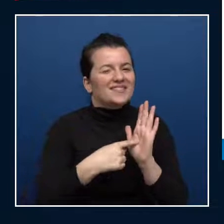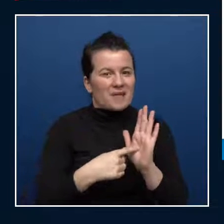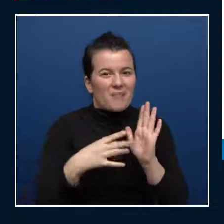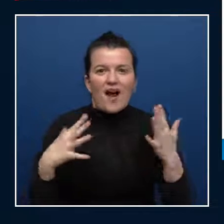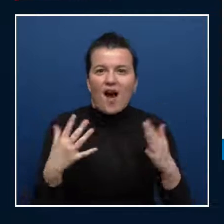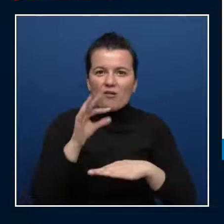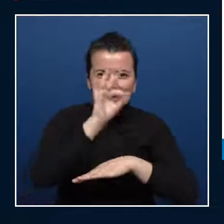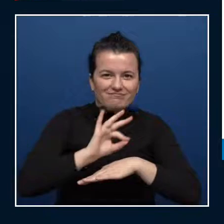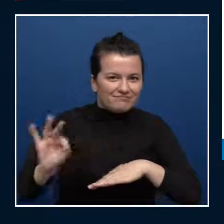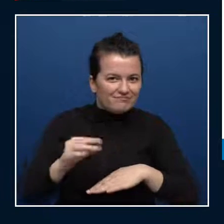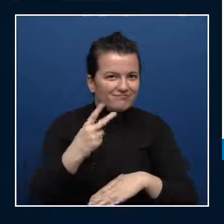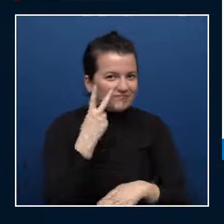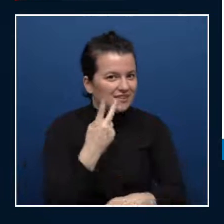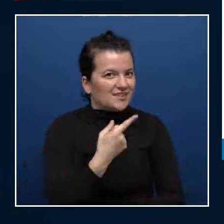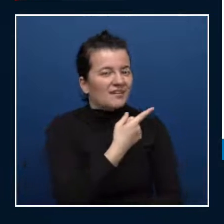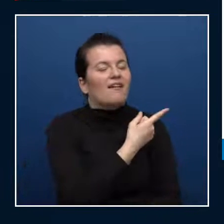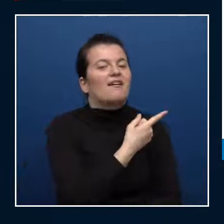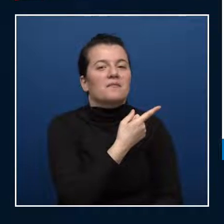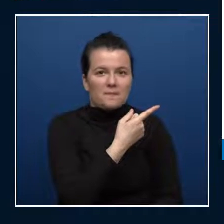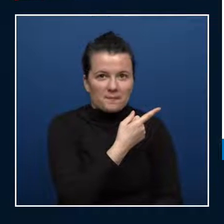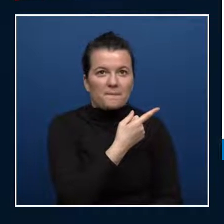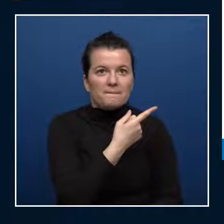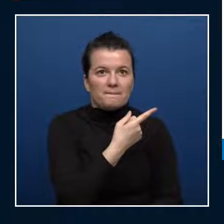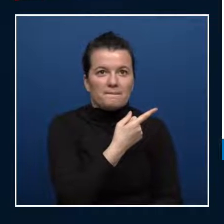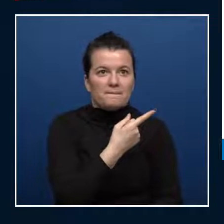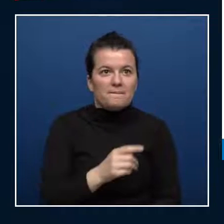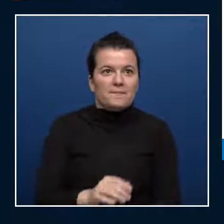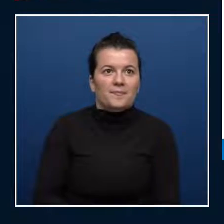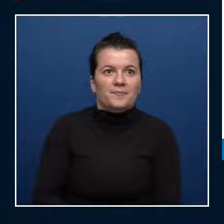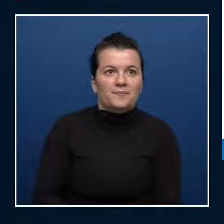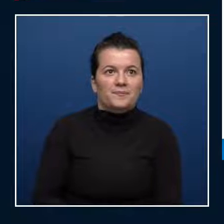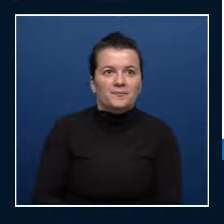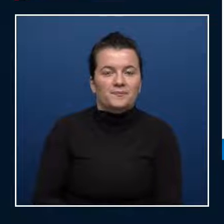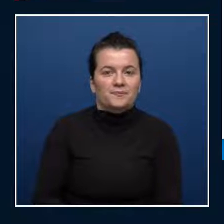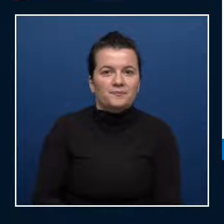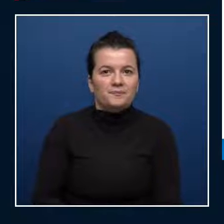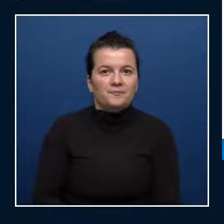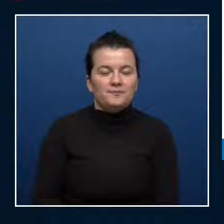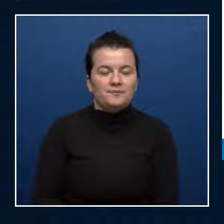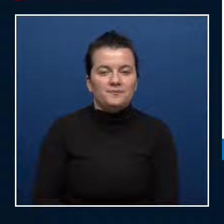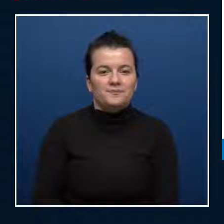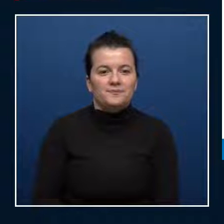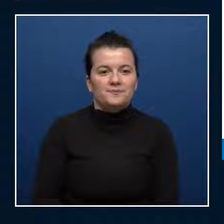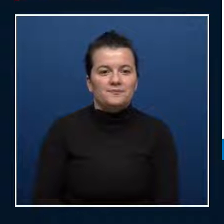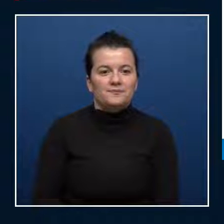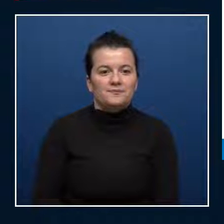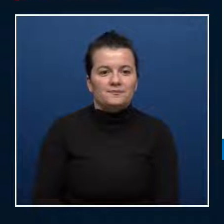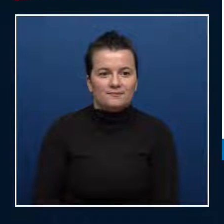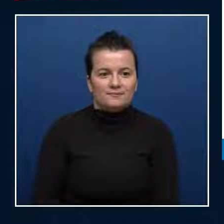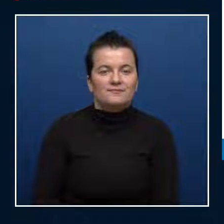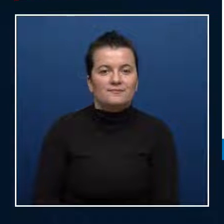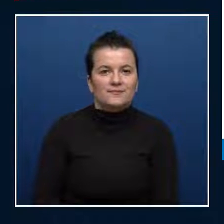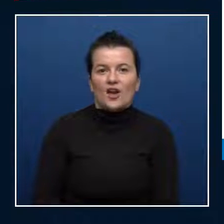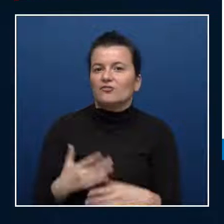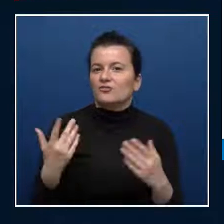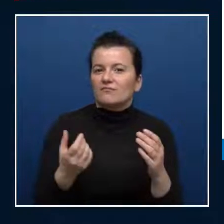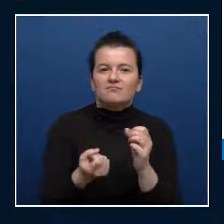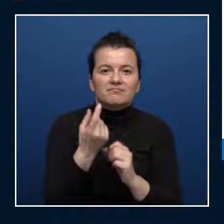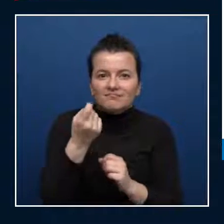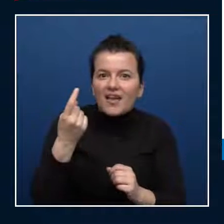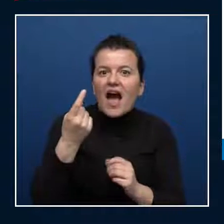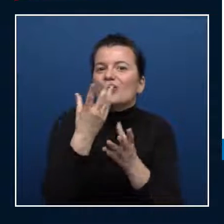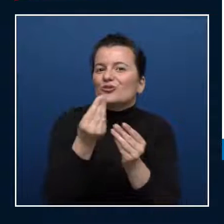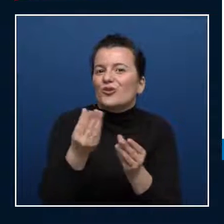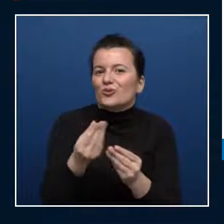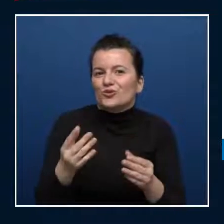where you could potentially use the solutions that I've talked about. So here we have a basic web application with a front